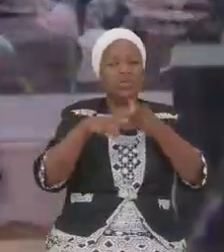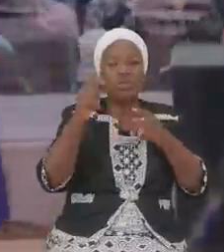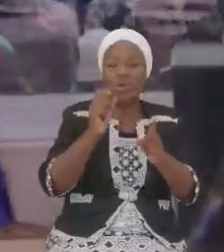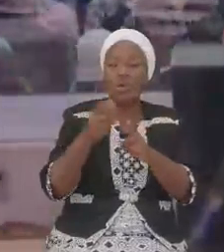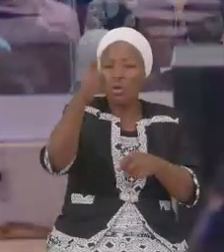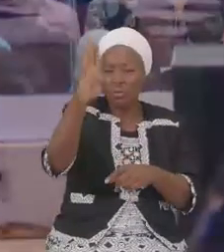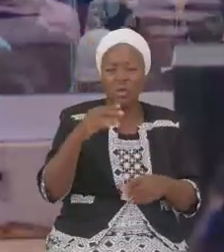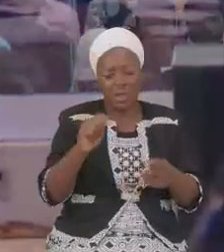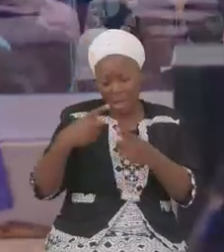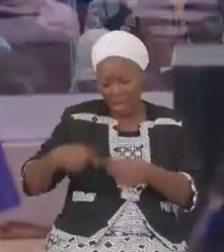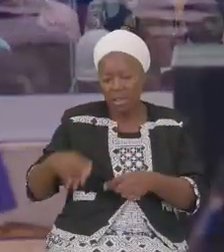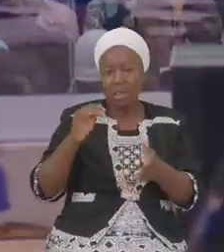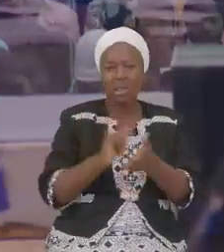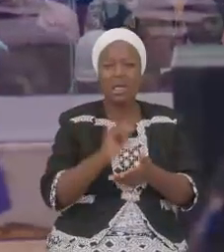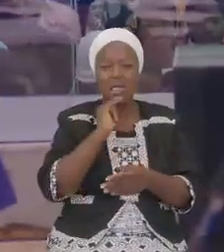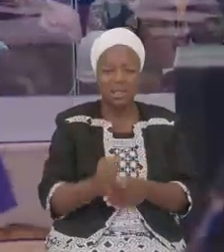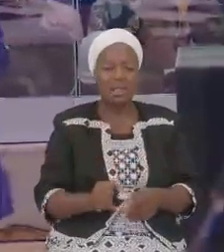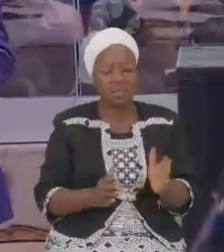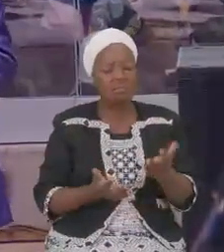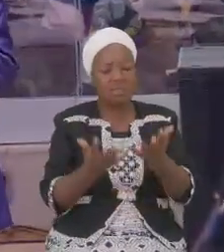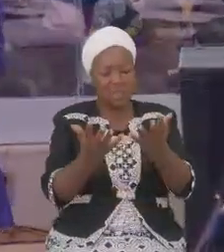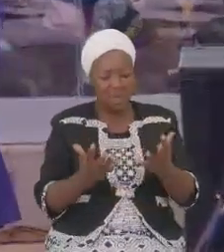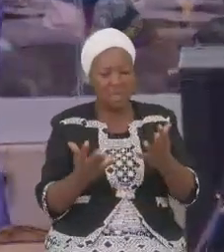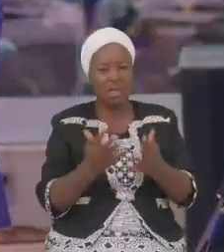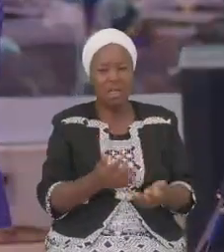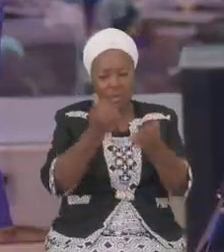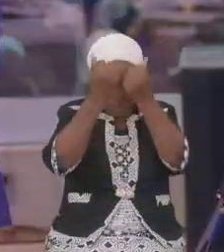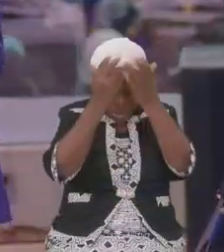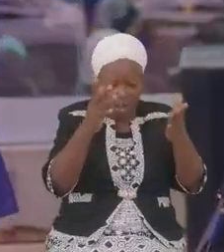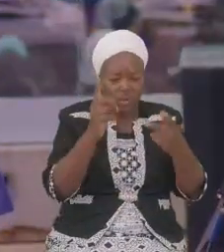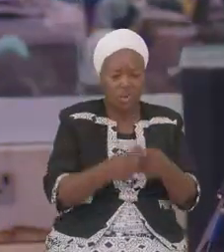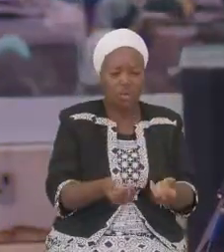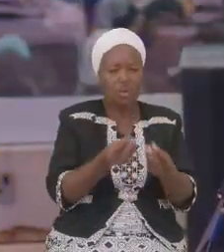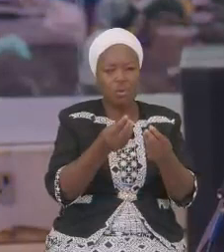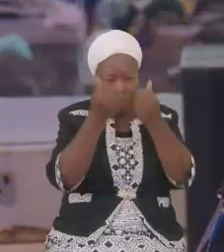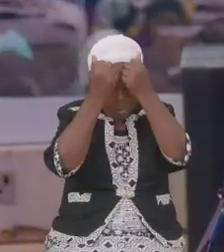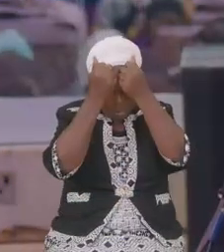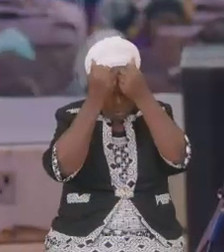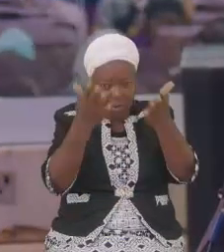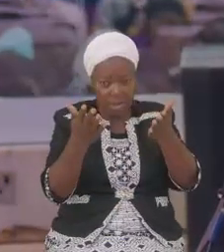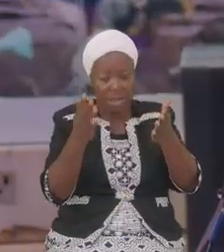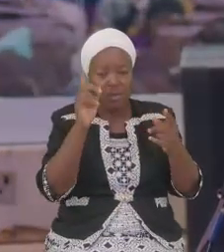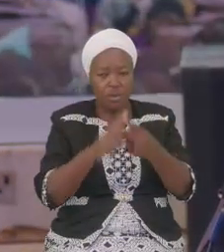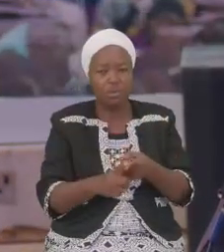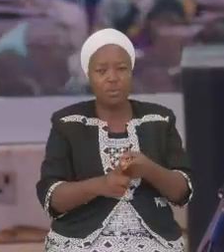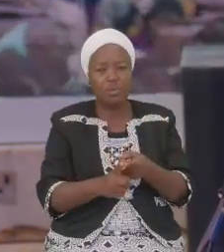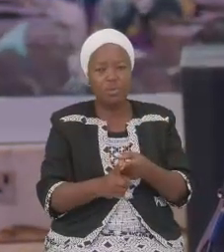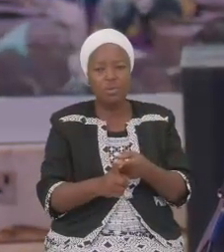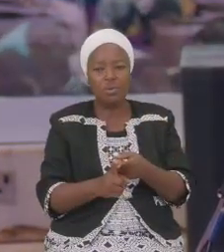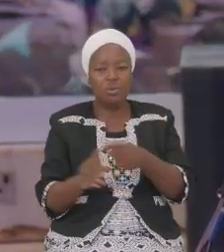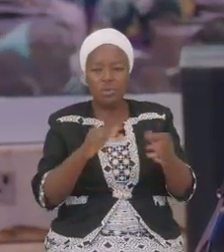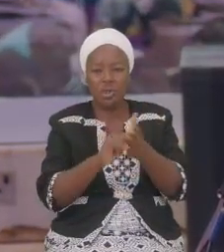of God, the heart that is willing and obedient to obey the Lord, all of them in the